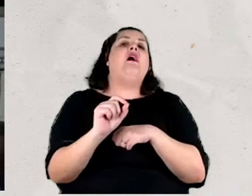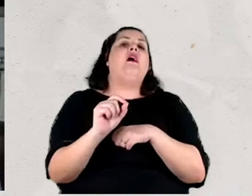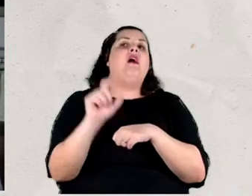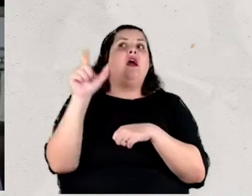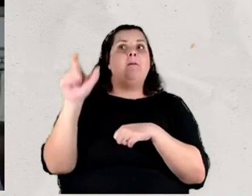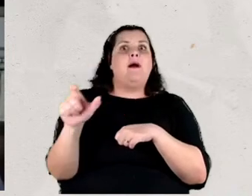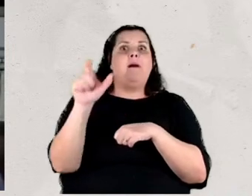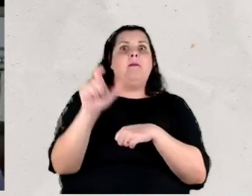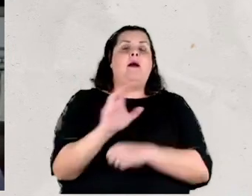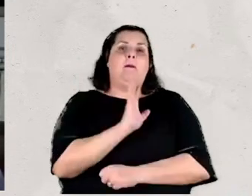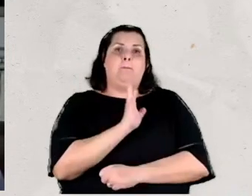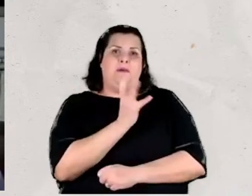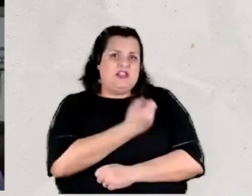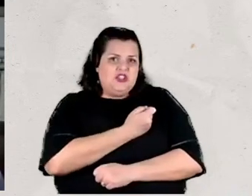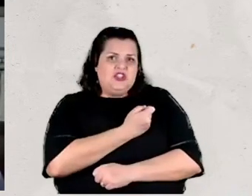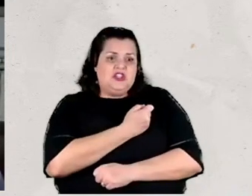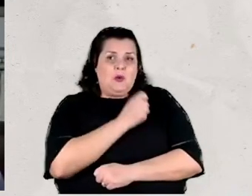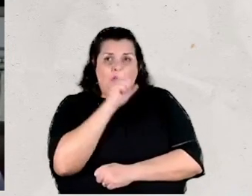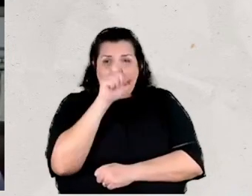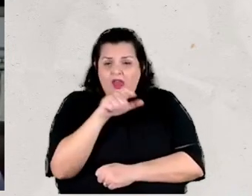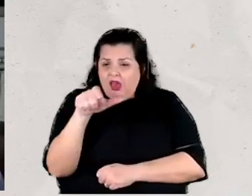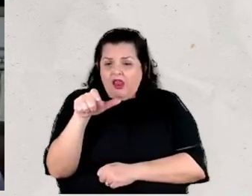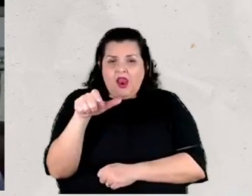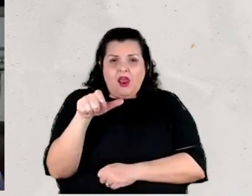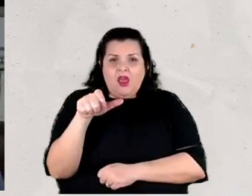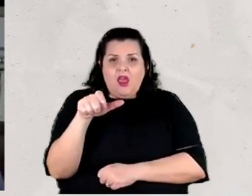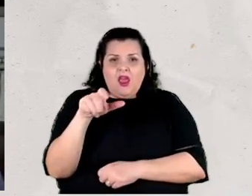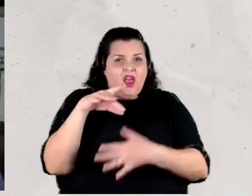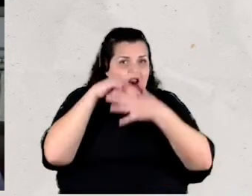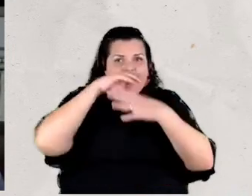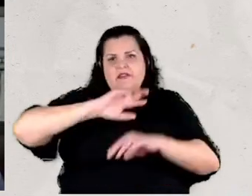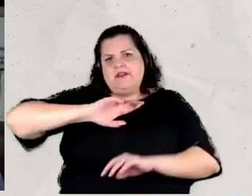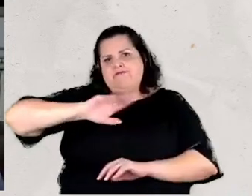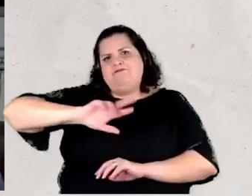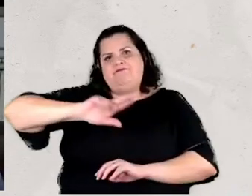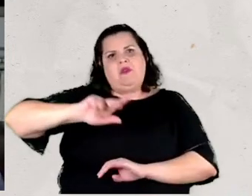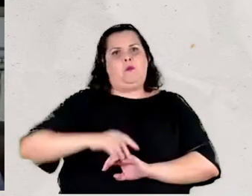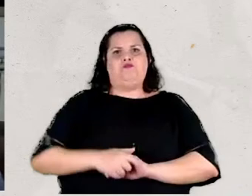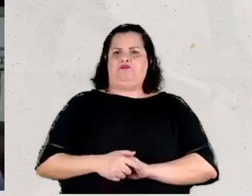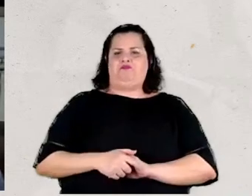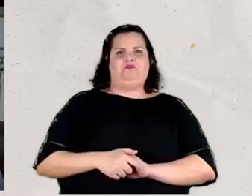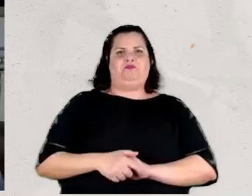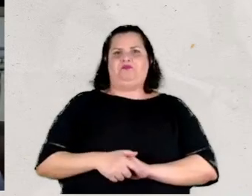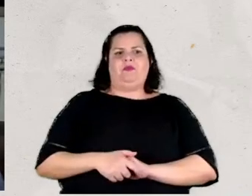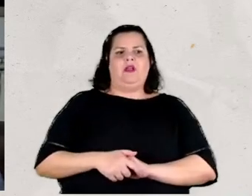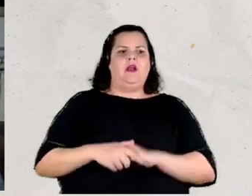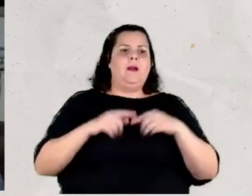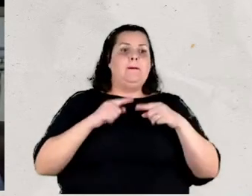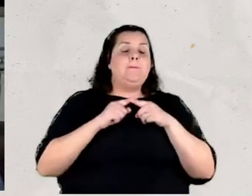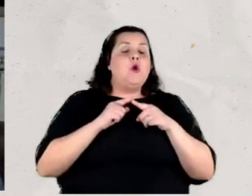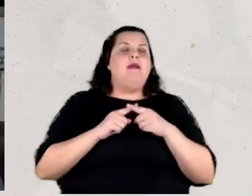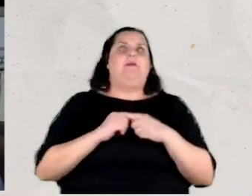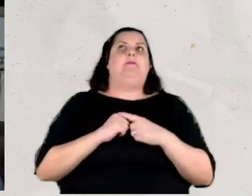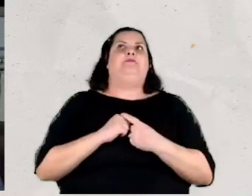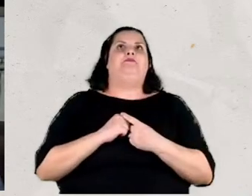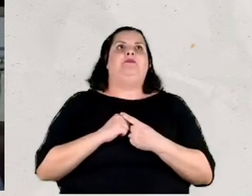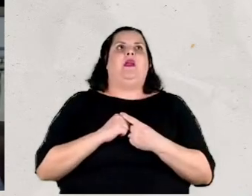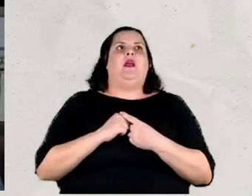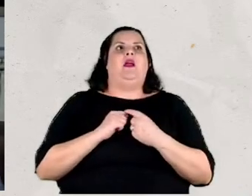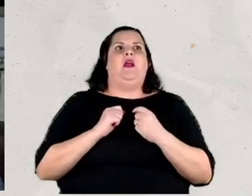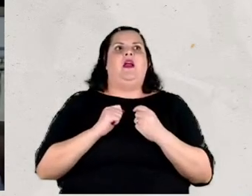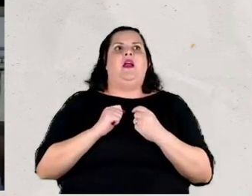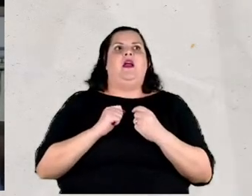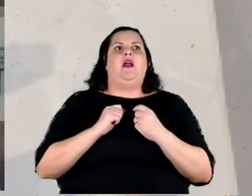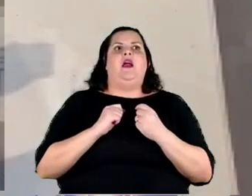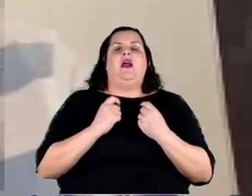But do you think that we can move somewhere without the leadership? Do you think that in Israel, in the Palestine, and in